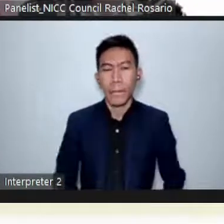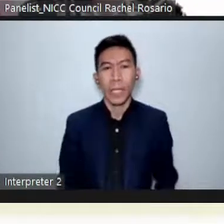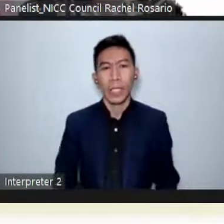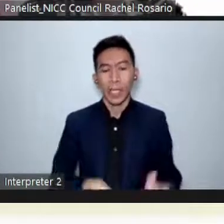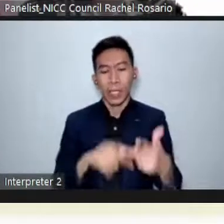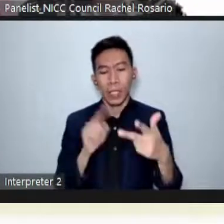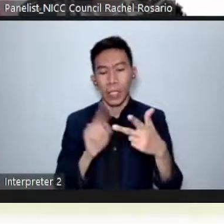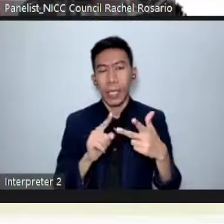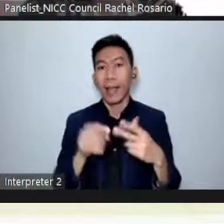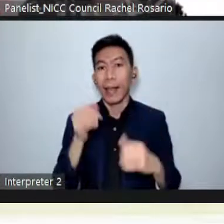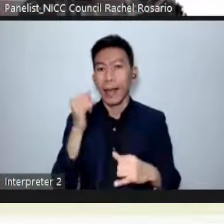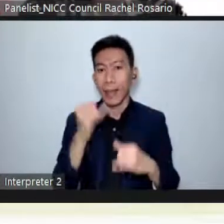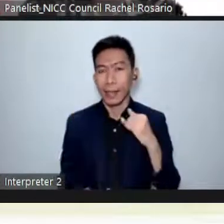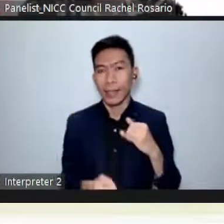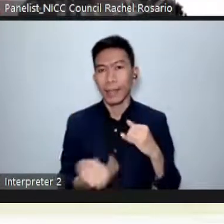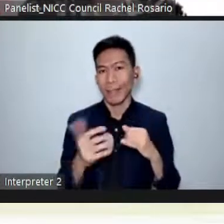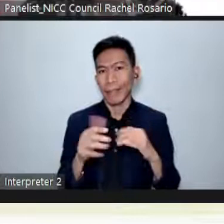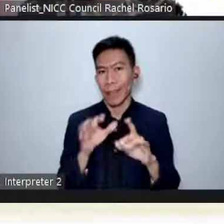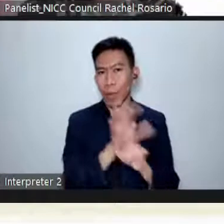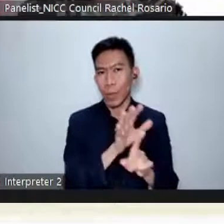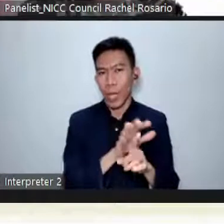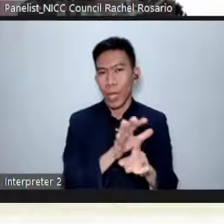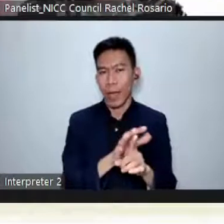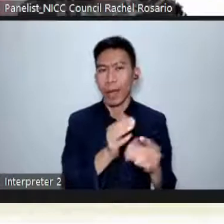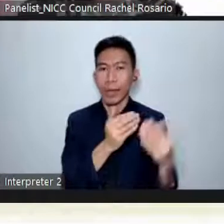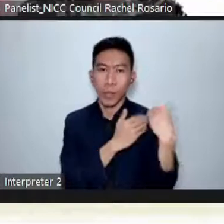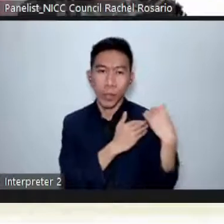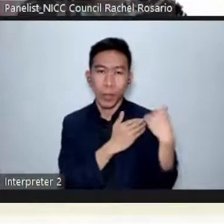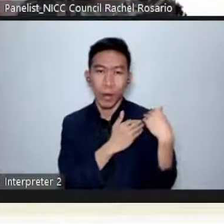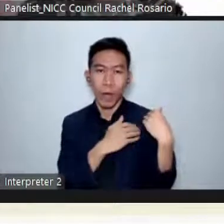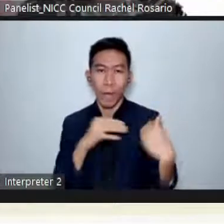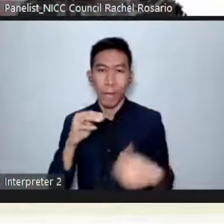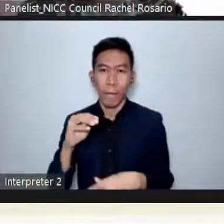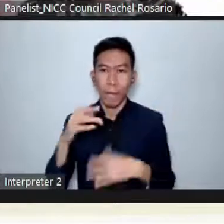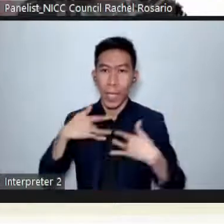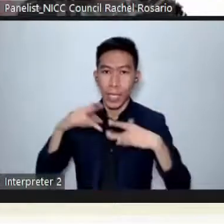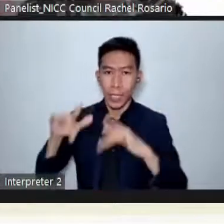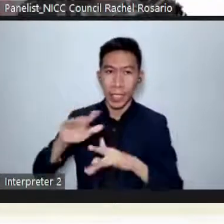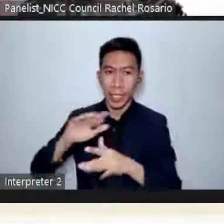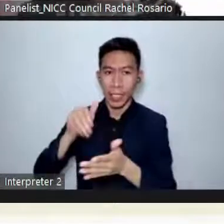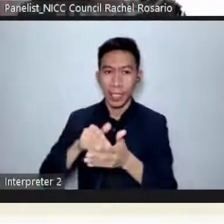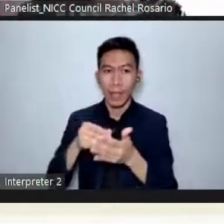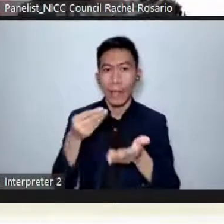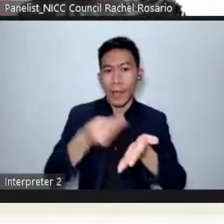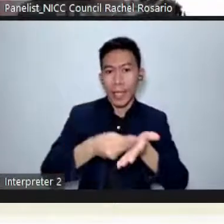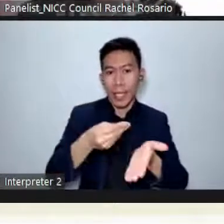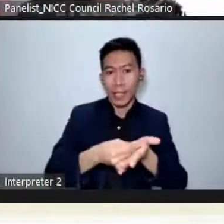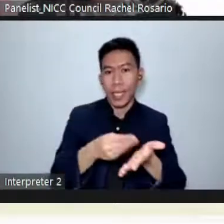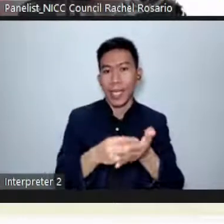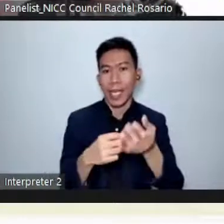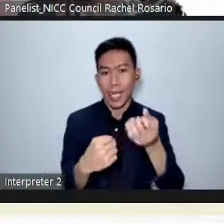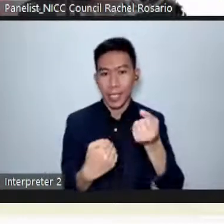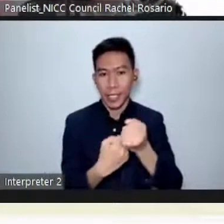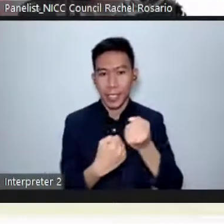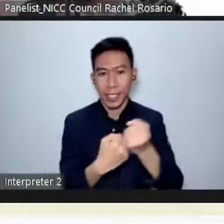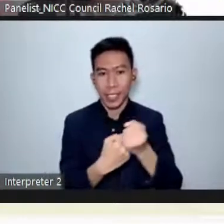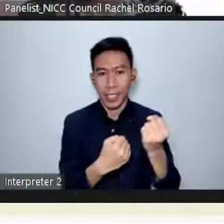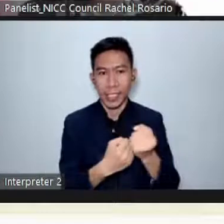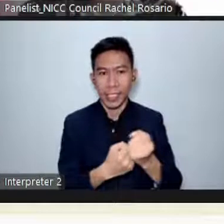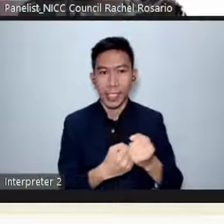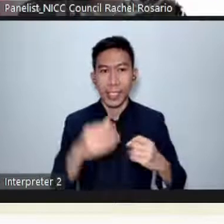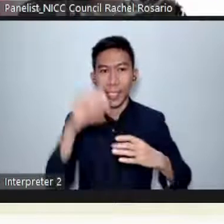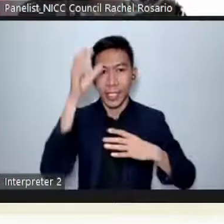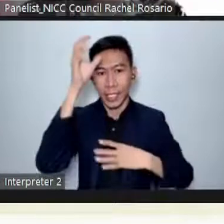most famous function of the Malasakit centers is financial assistance. So the cancer